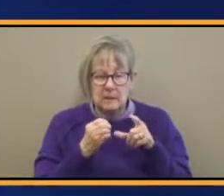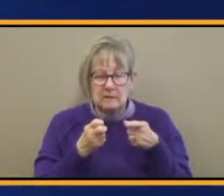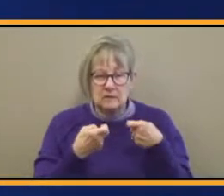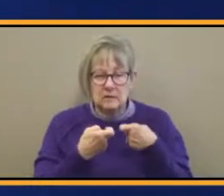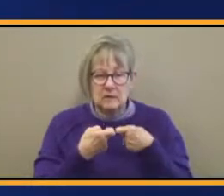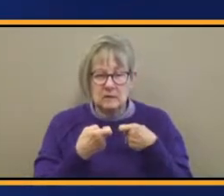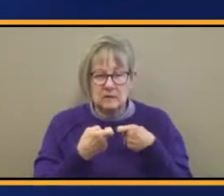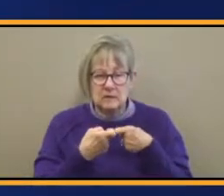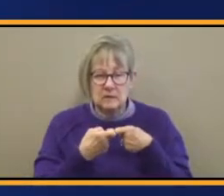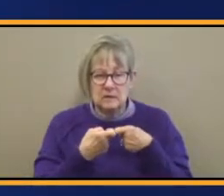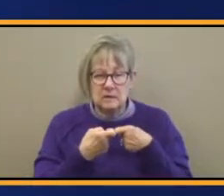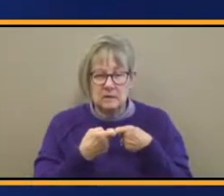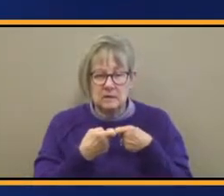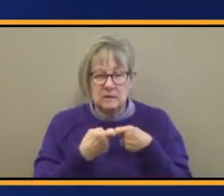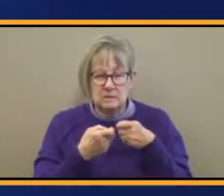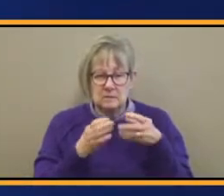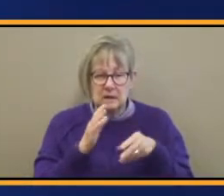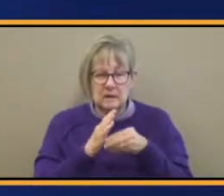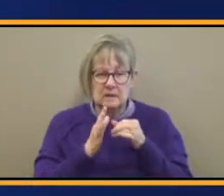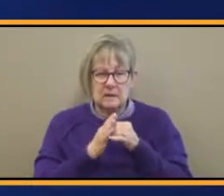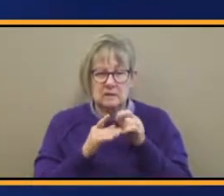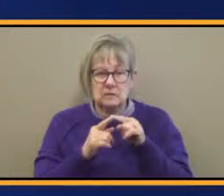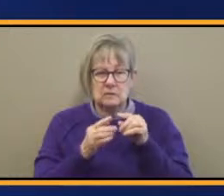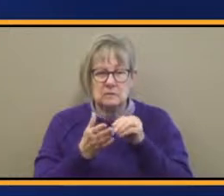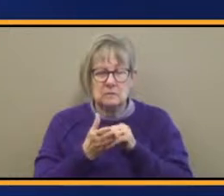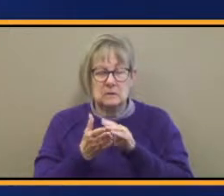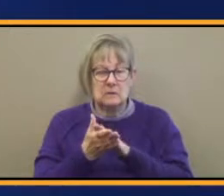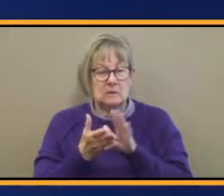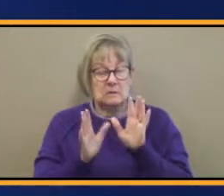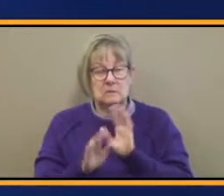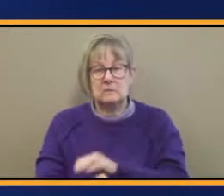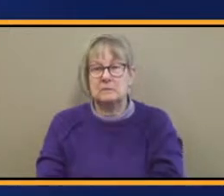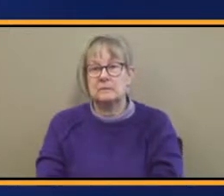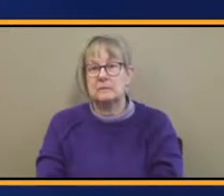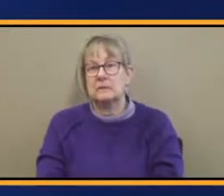I just wanted to add that to the record. That's all I have.